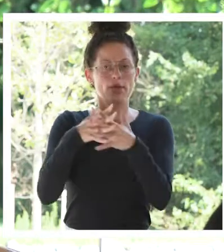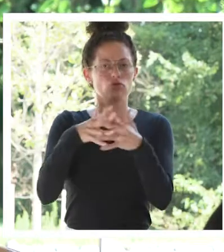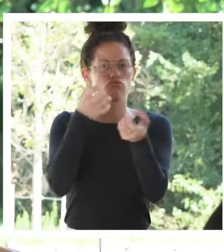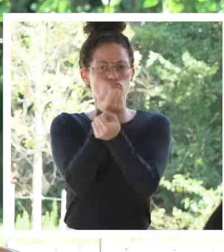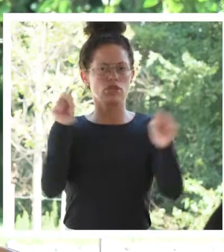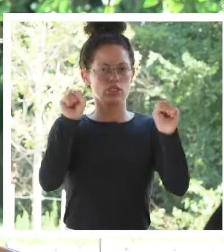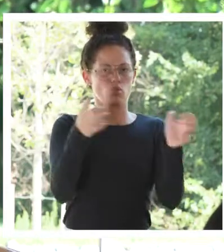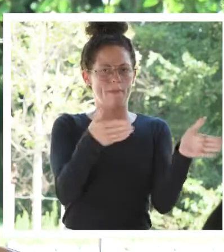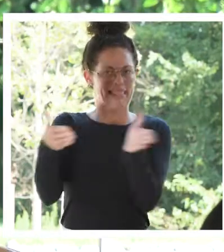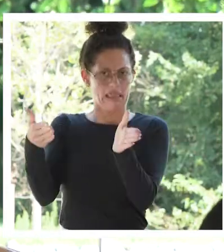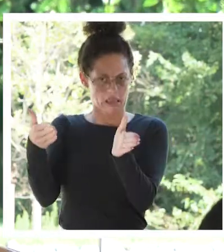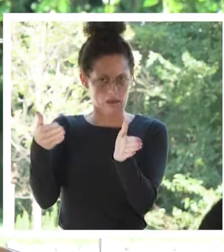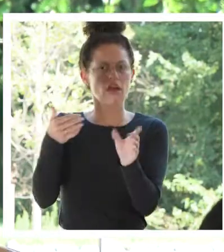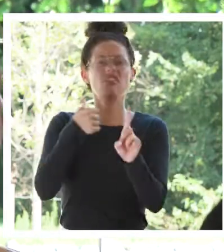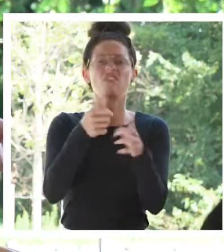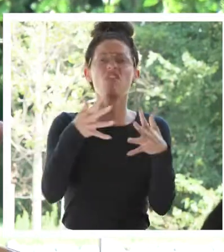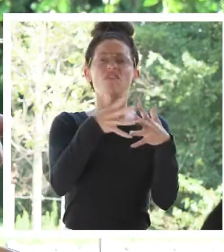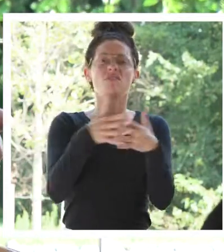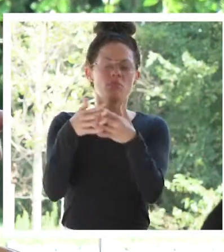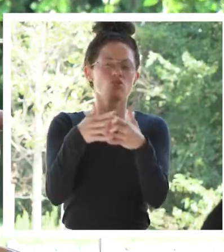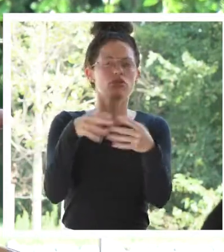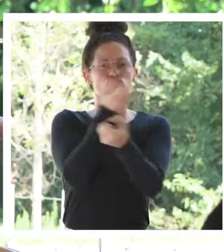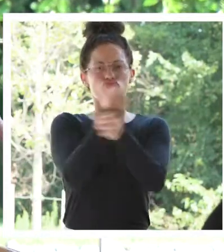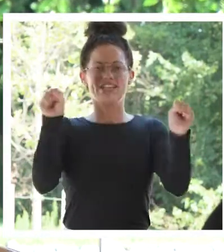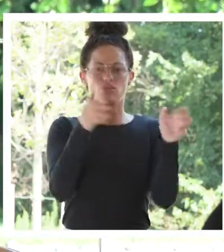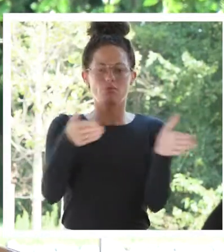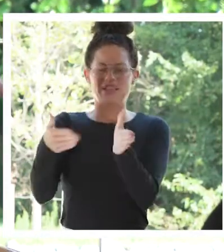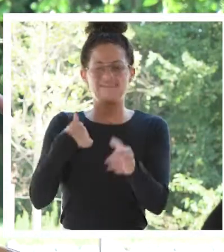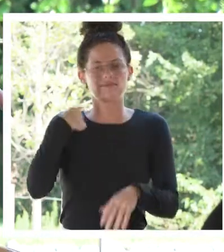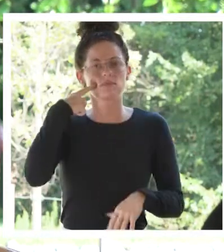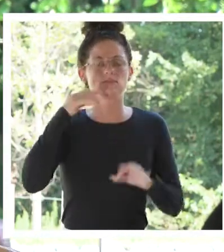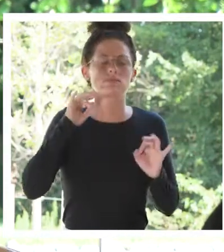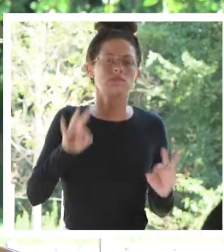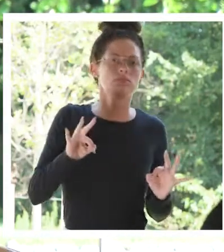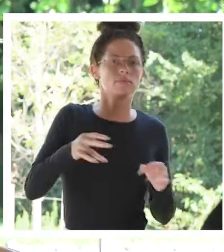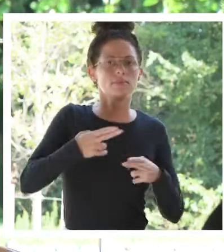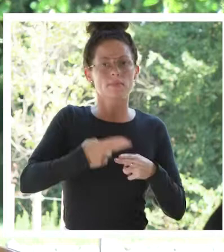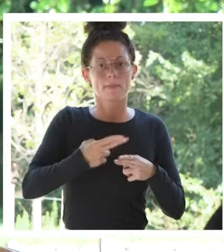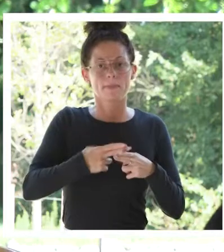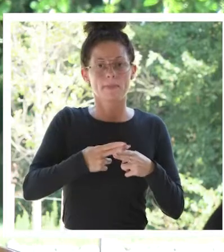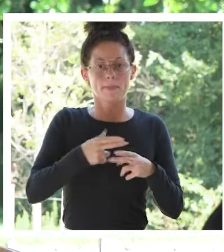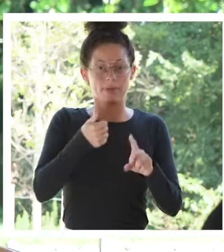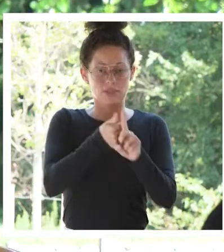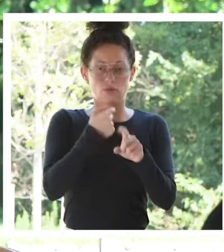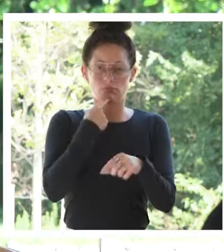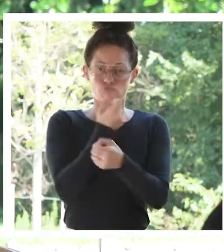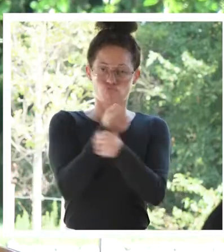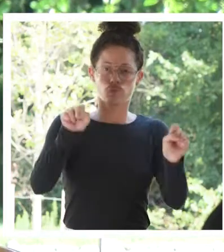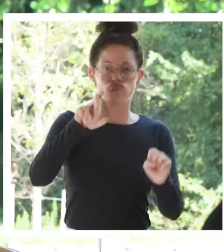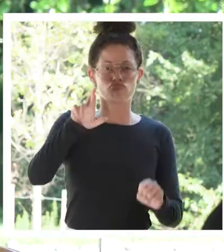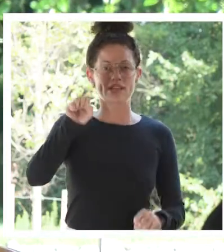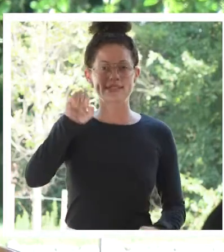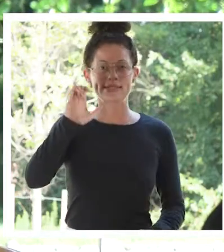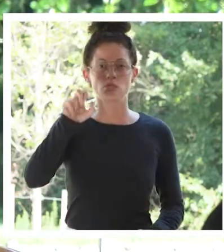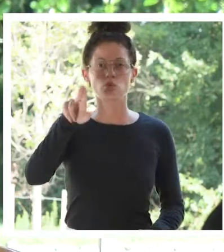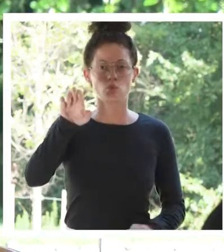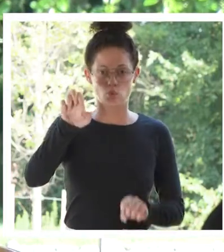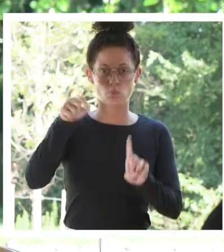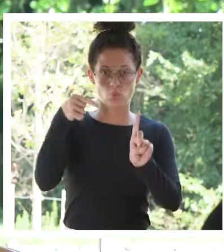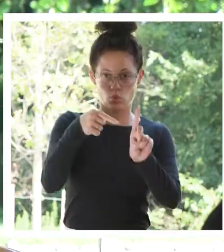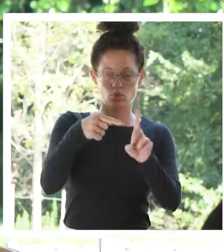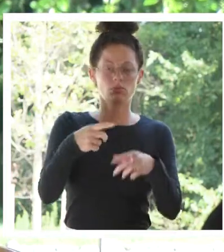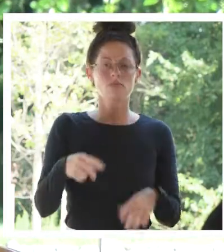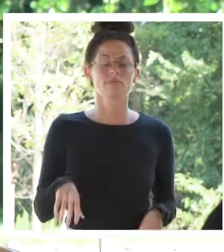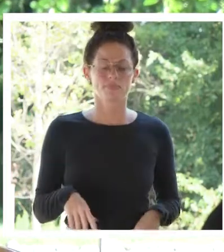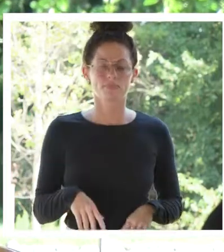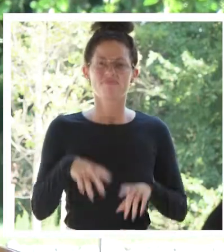Rescue Plan has, in my view, a fitting name, Rescue, because that allowed us to